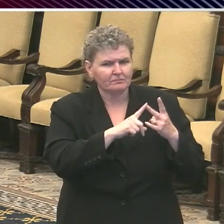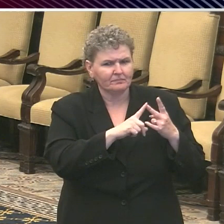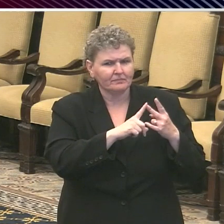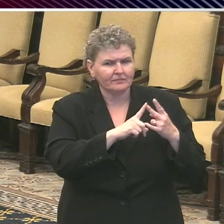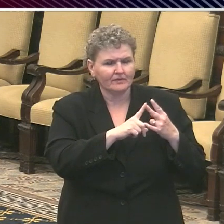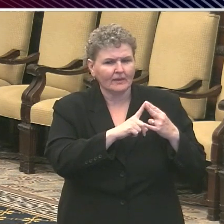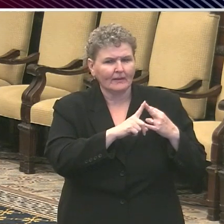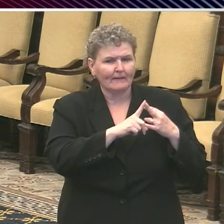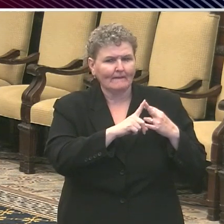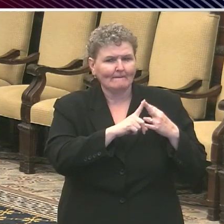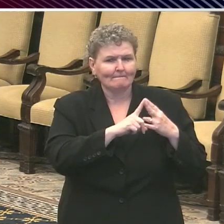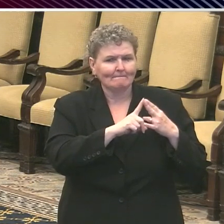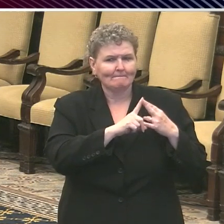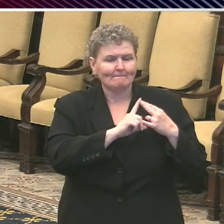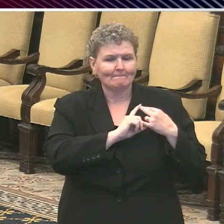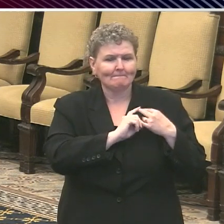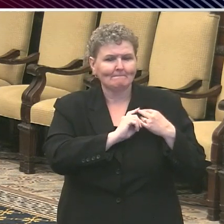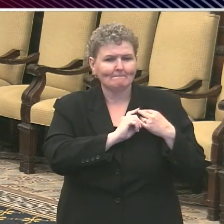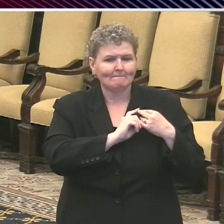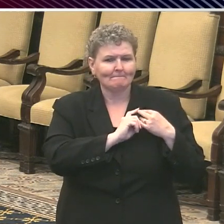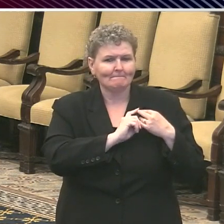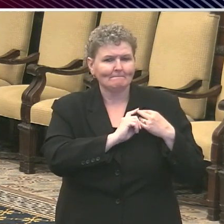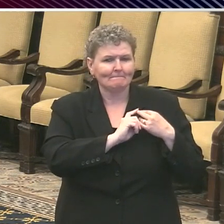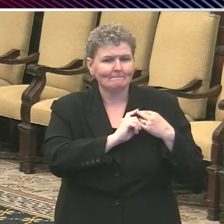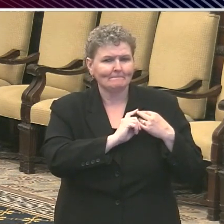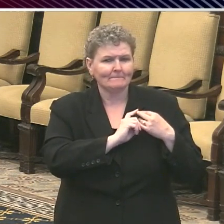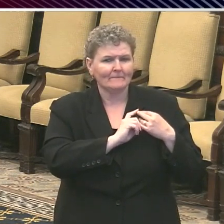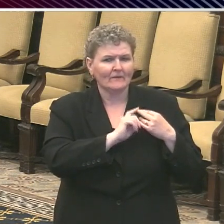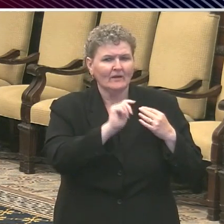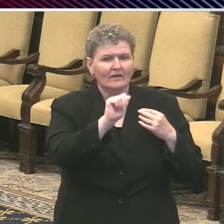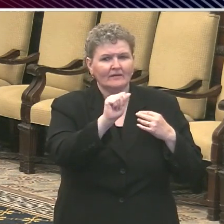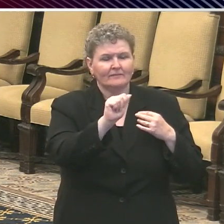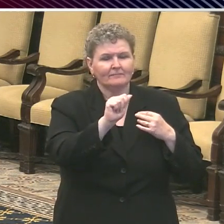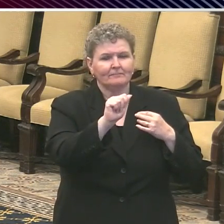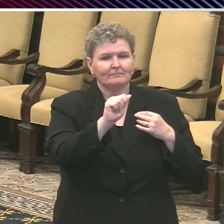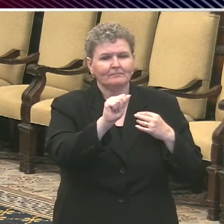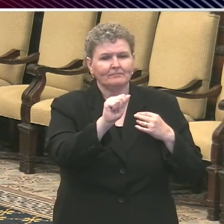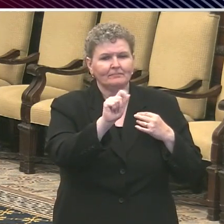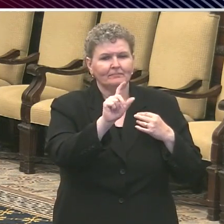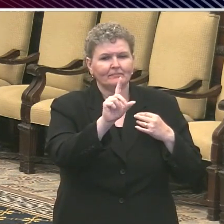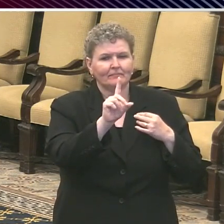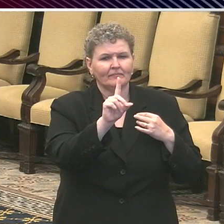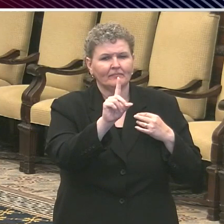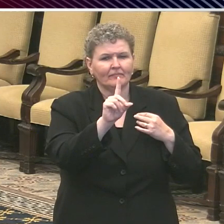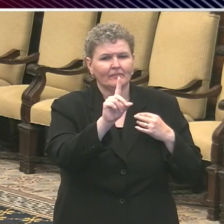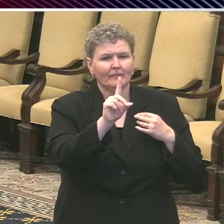right. Next, we're going to go to AD Amorosi.